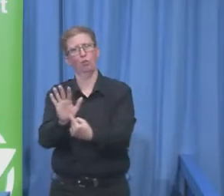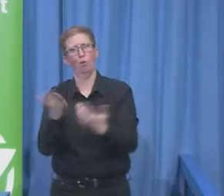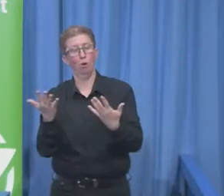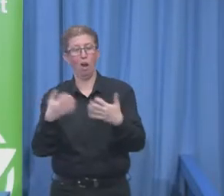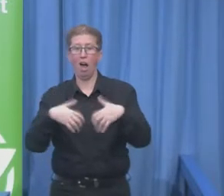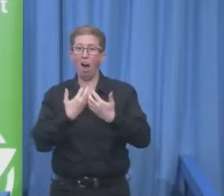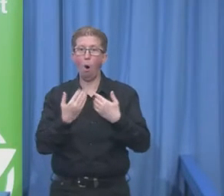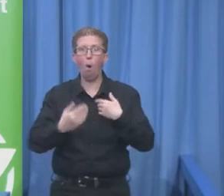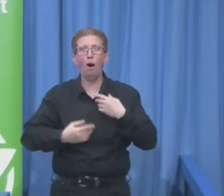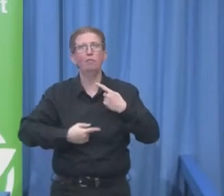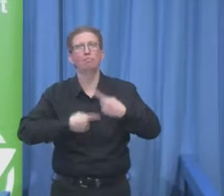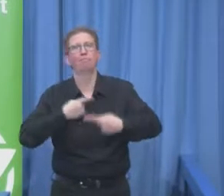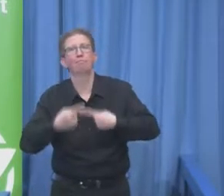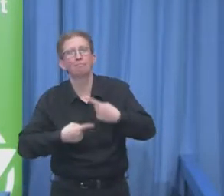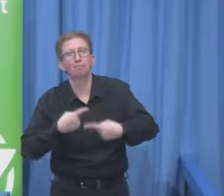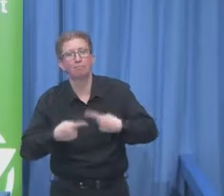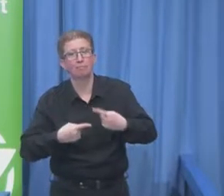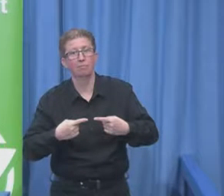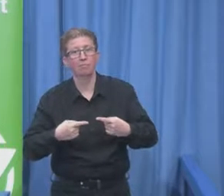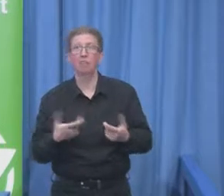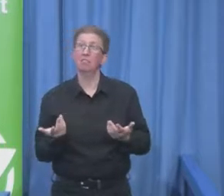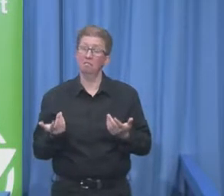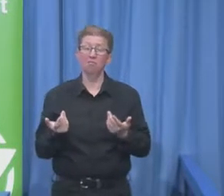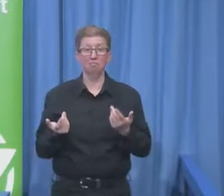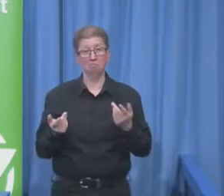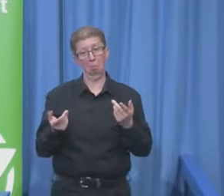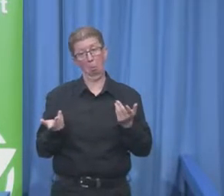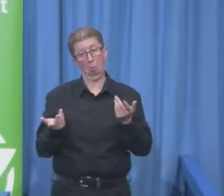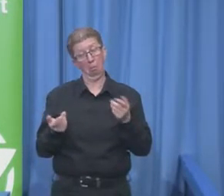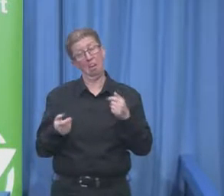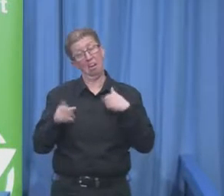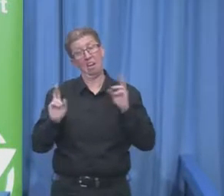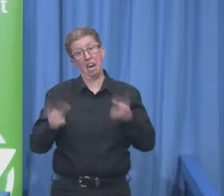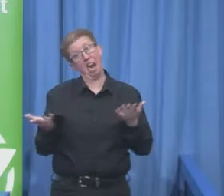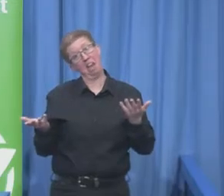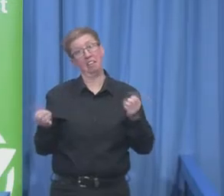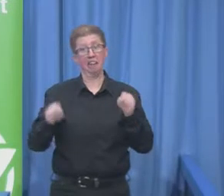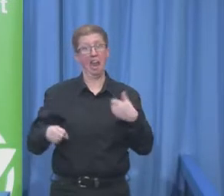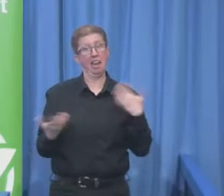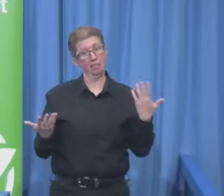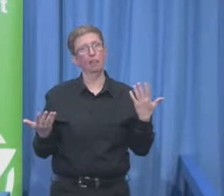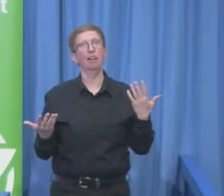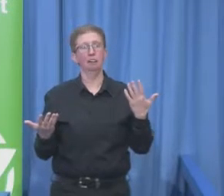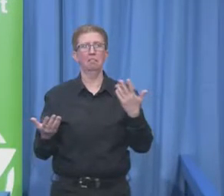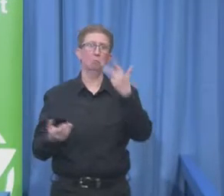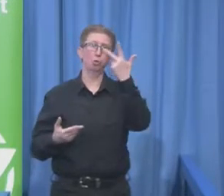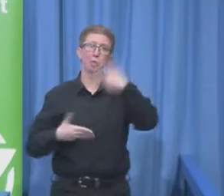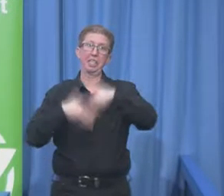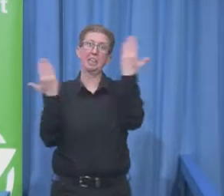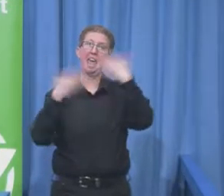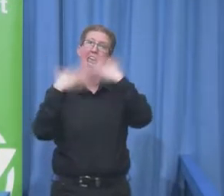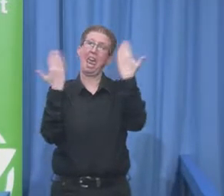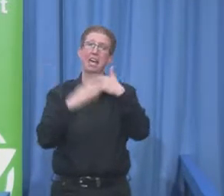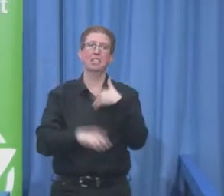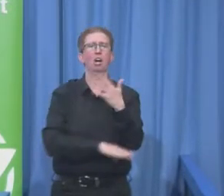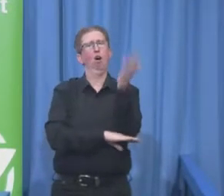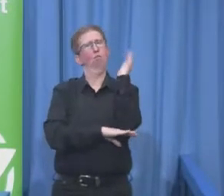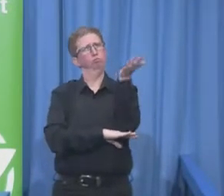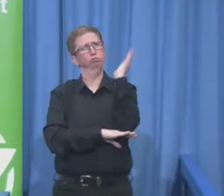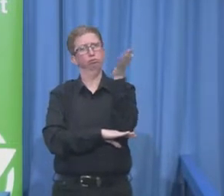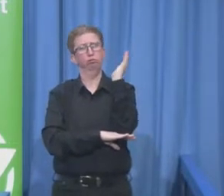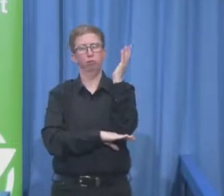start with job and business services. So it's very difficult for me to give it in a nutshell in 7 minutes, but I will do my